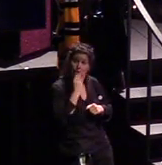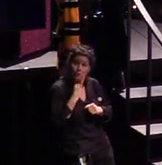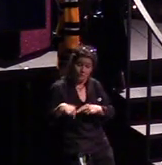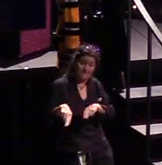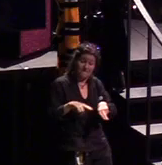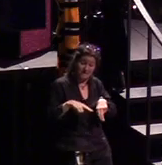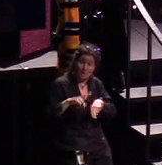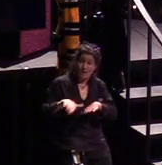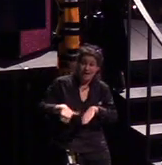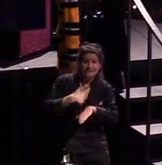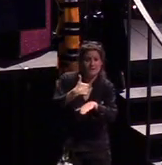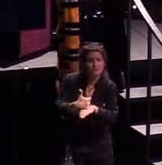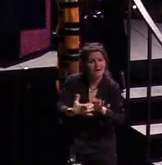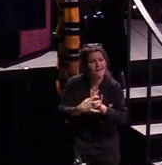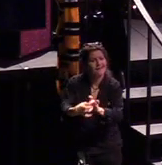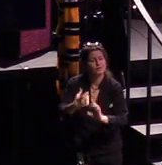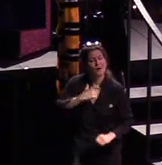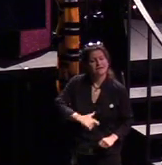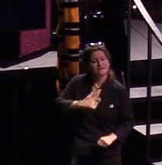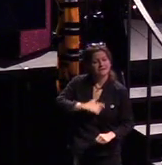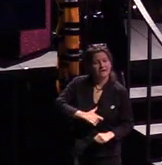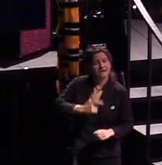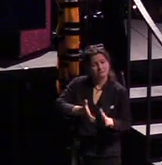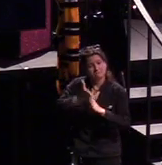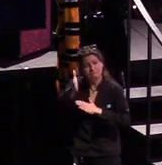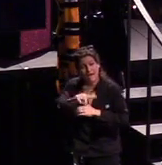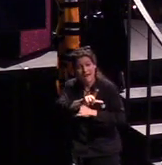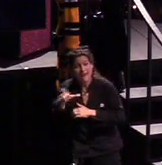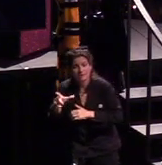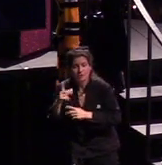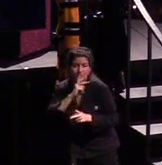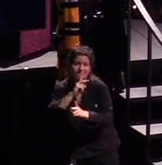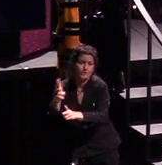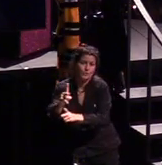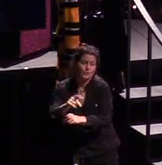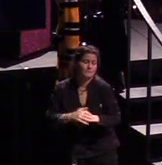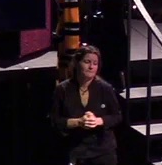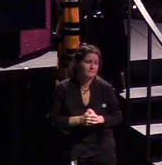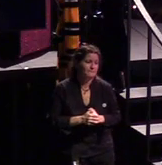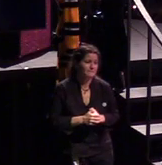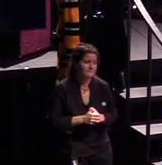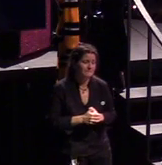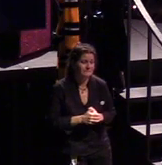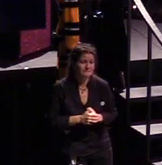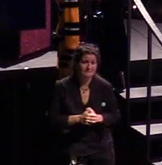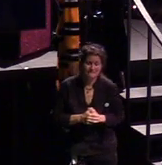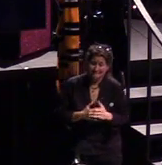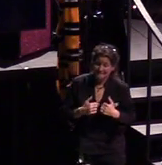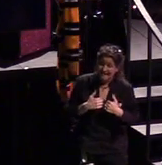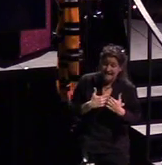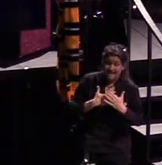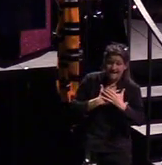installation about identity that she was going to later that day biscuit I loved seeing